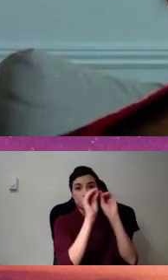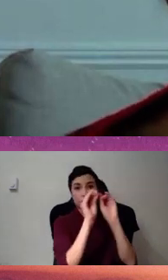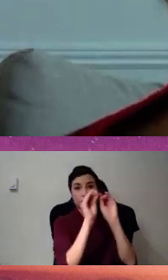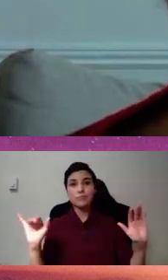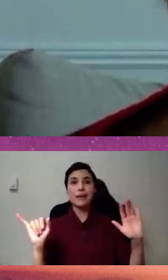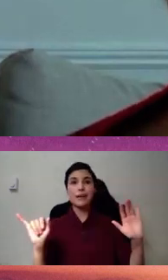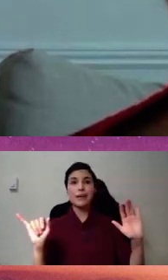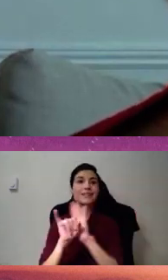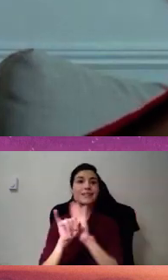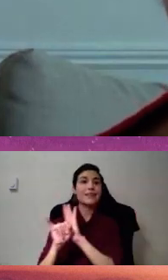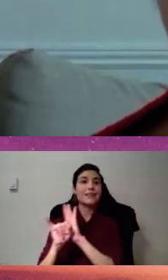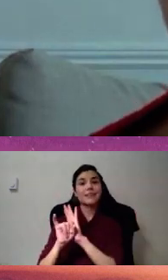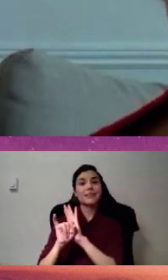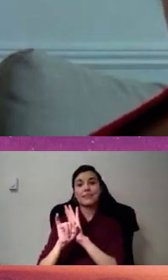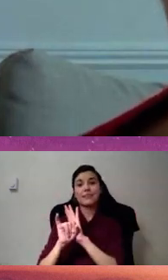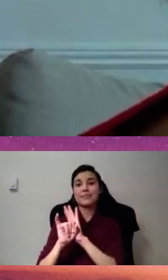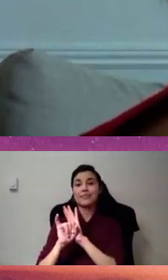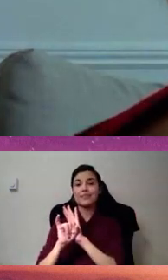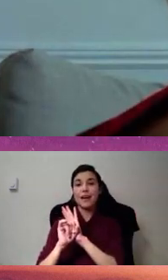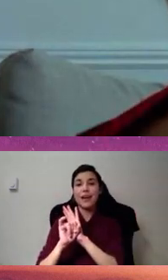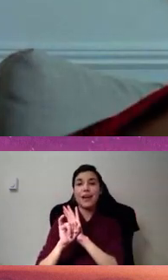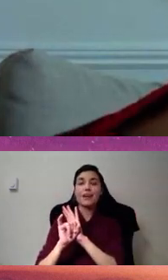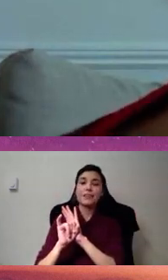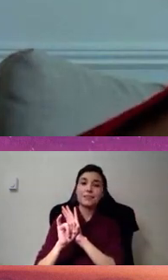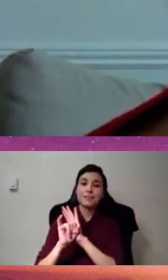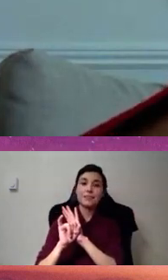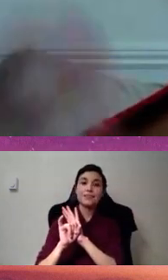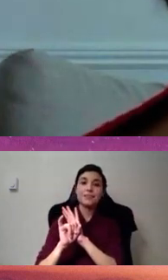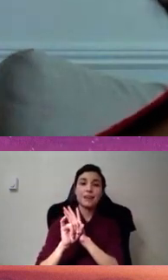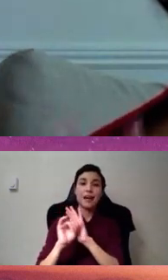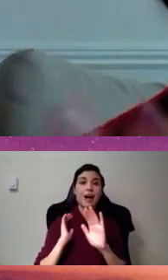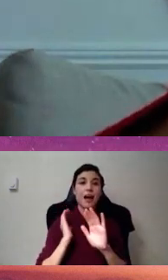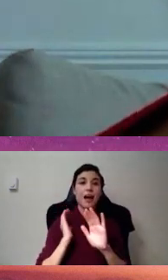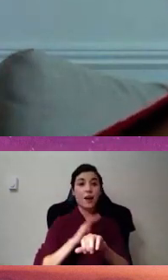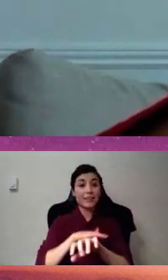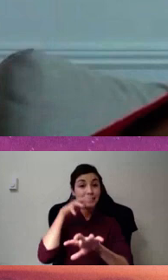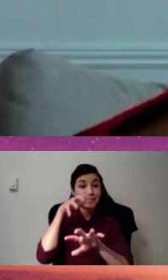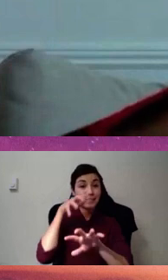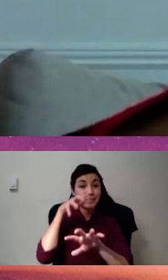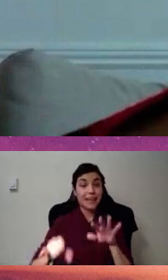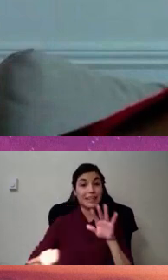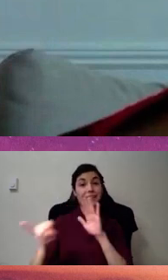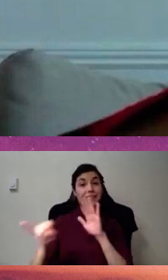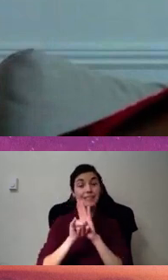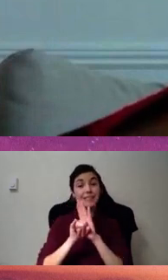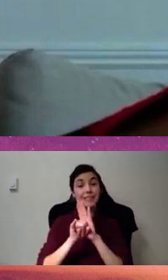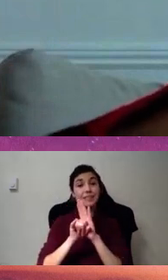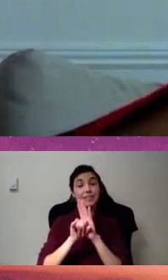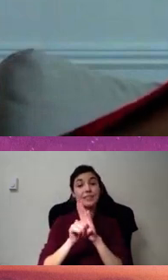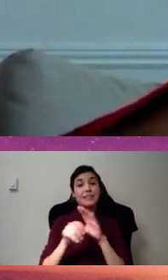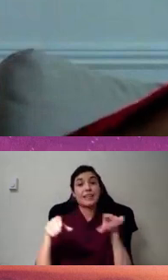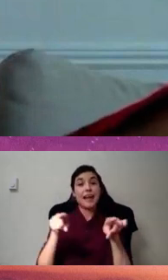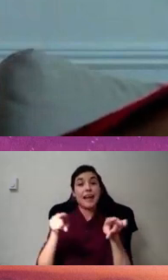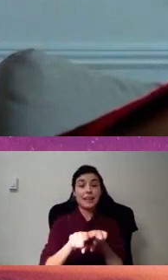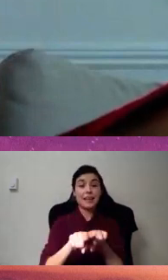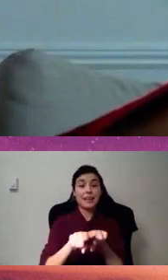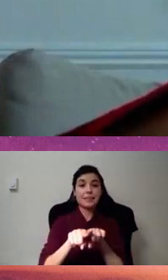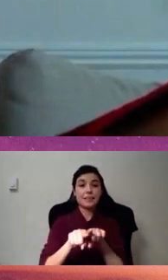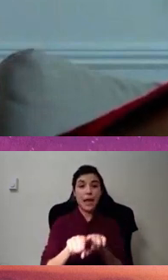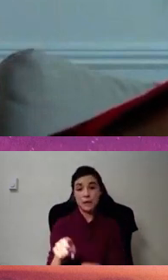own Indigenous identities, such as Fa'afafine and Fatane, and especially those